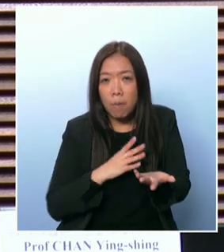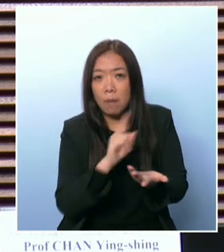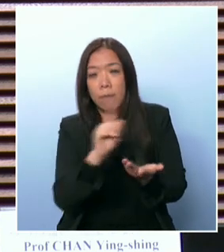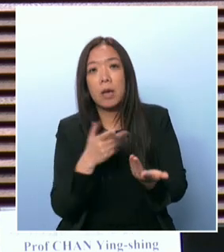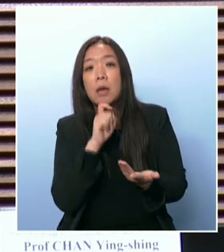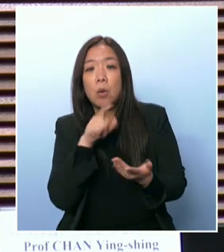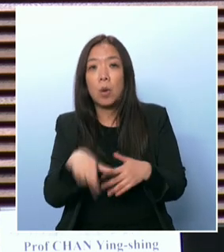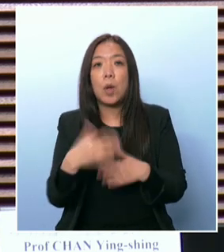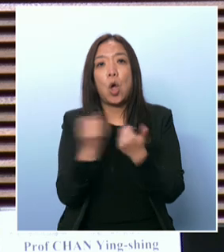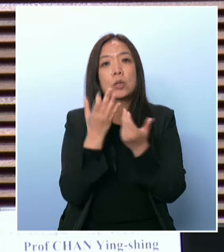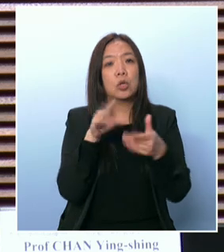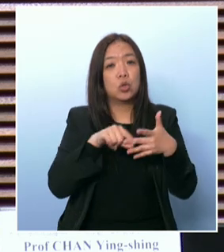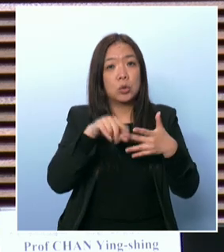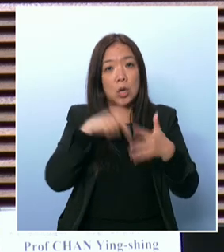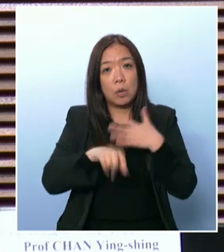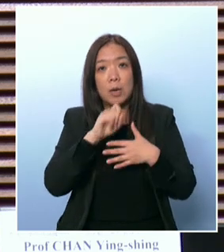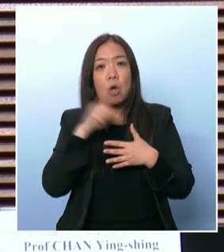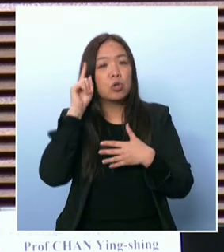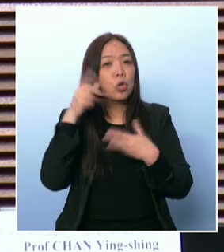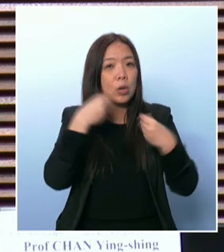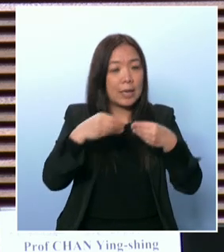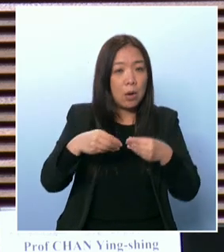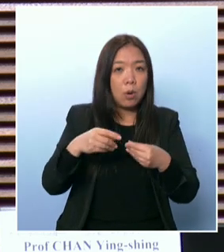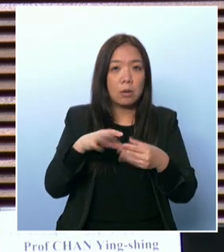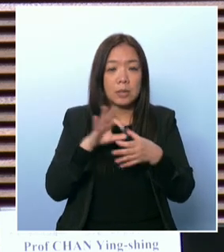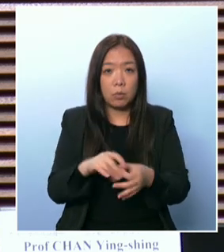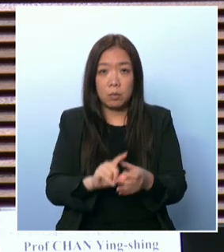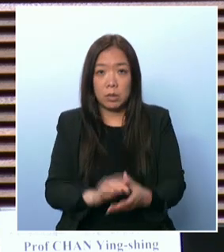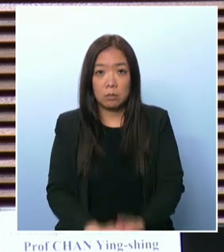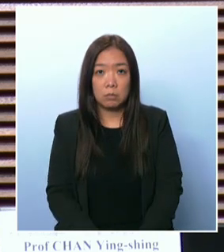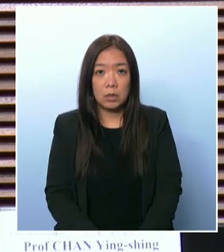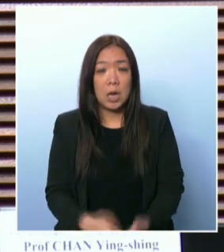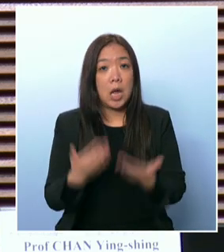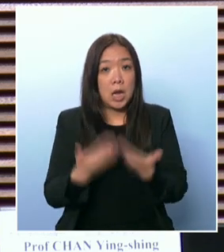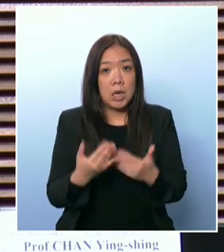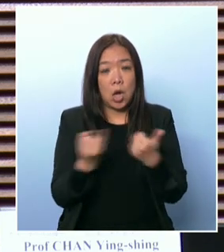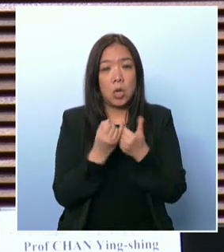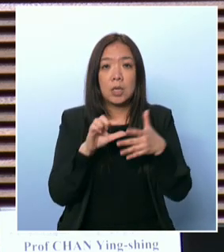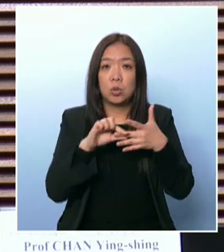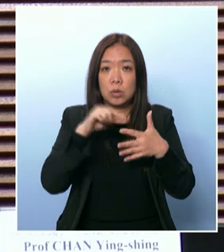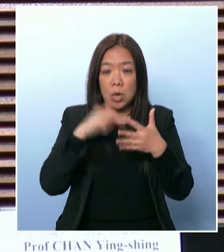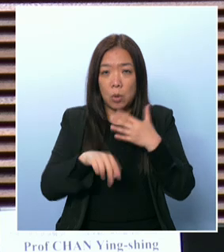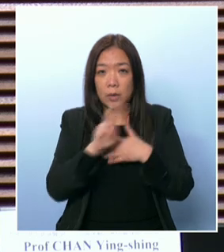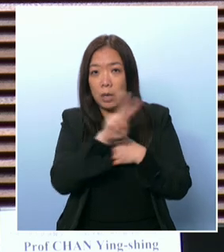So a group of students will be following the residential doctors to learn how they handle these cases.